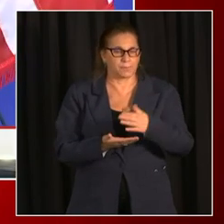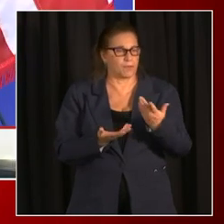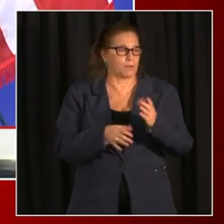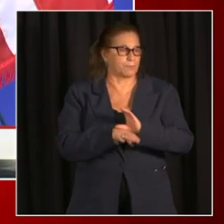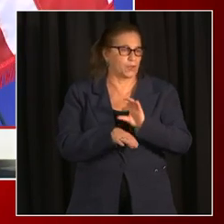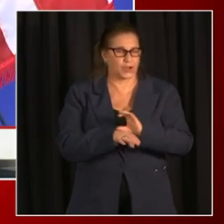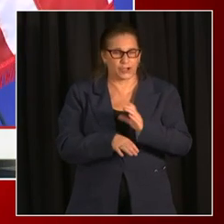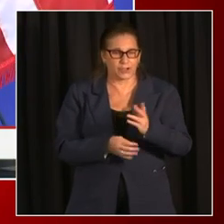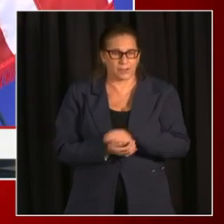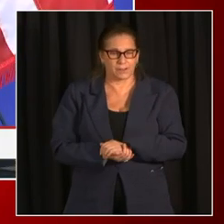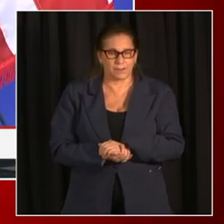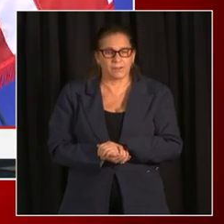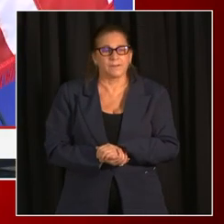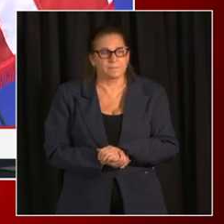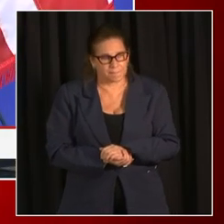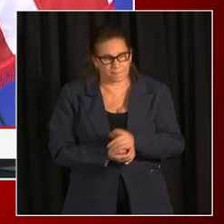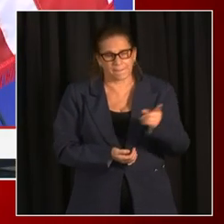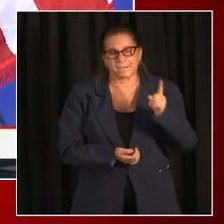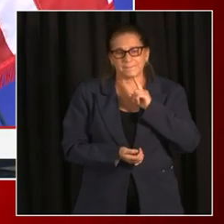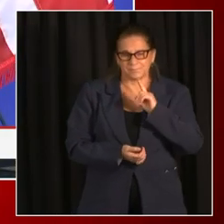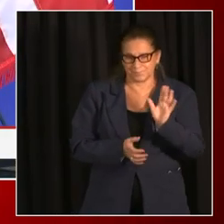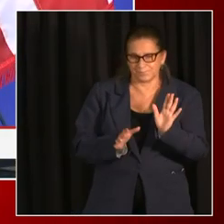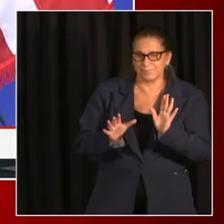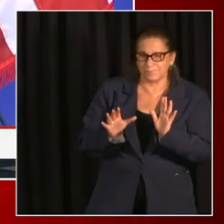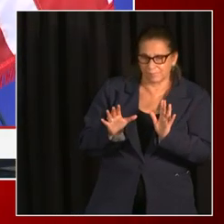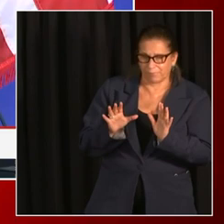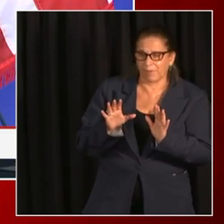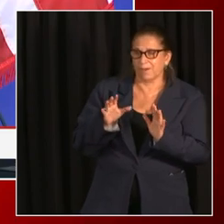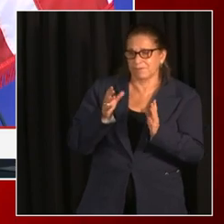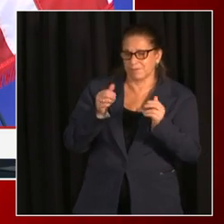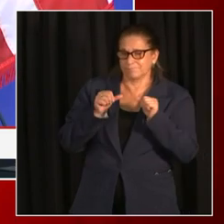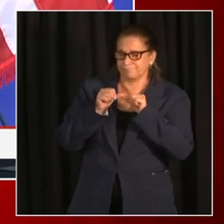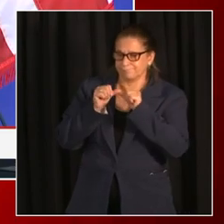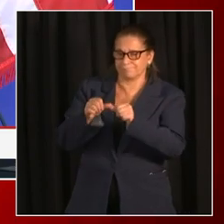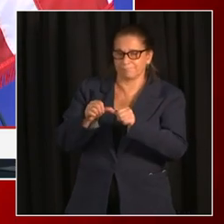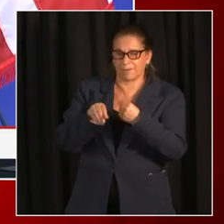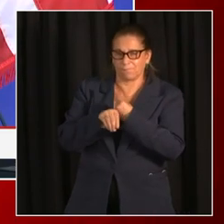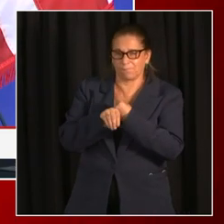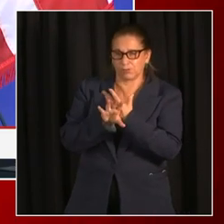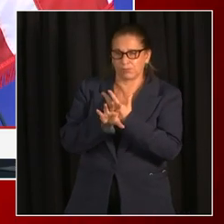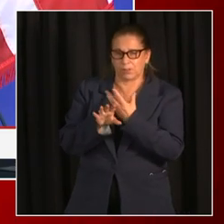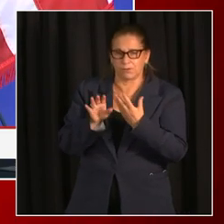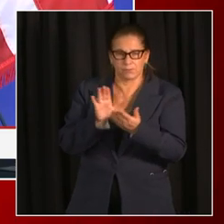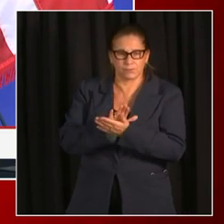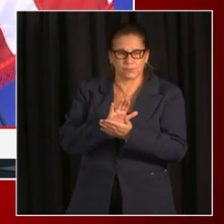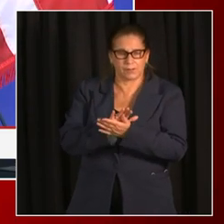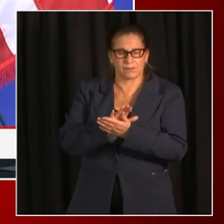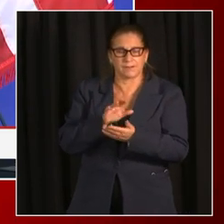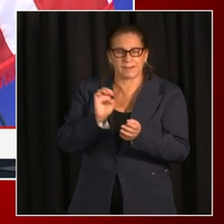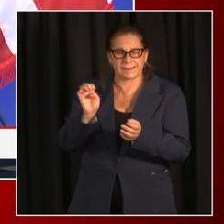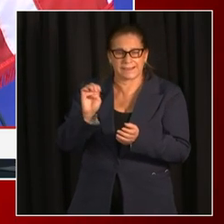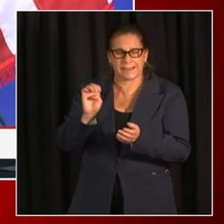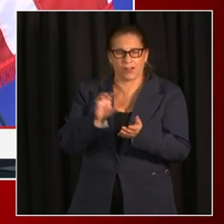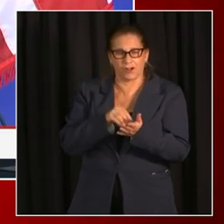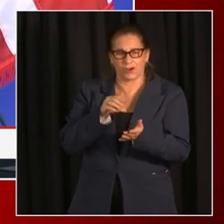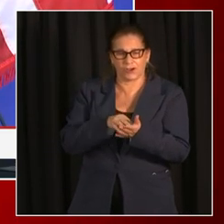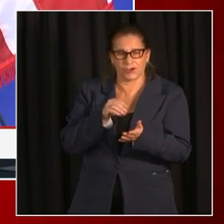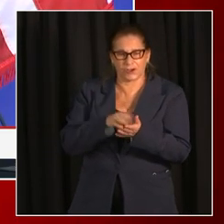COVID response, and certainly continued virtual learning is part of that COVID response. And I know the